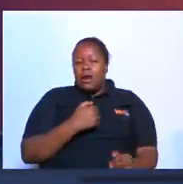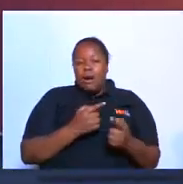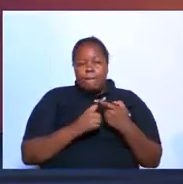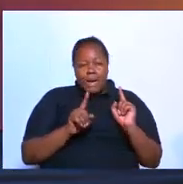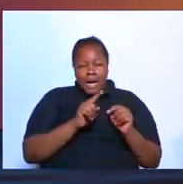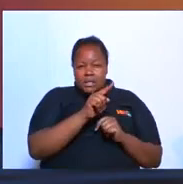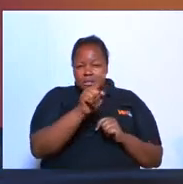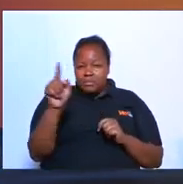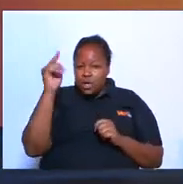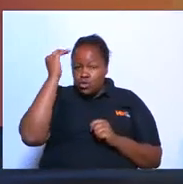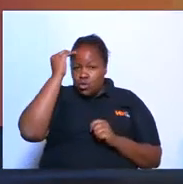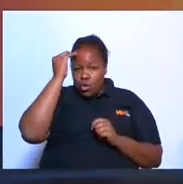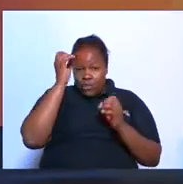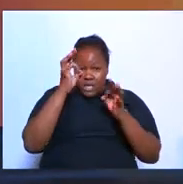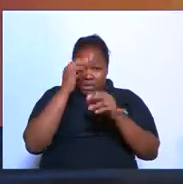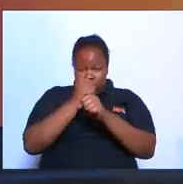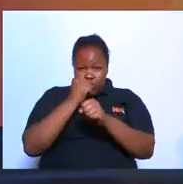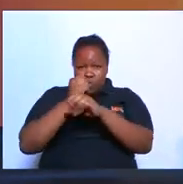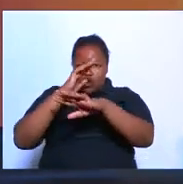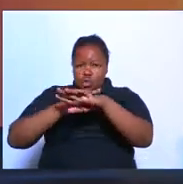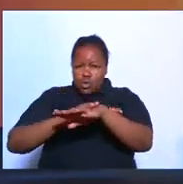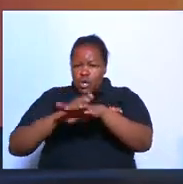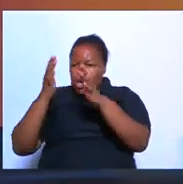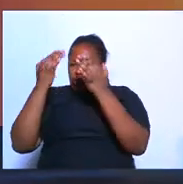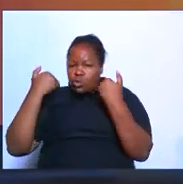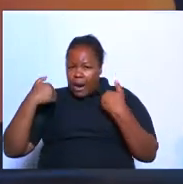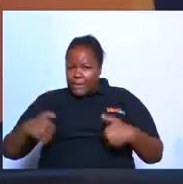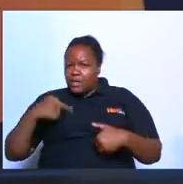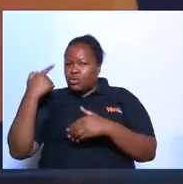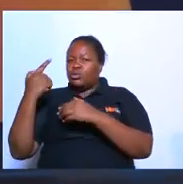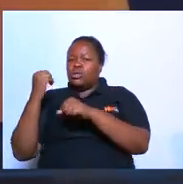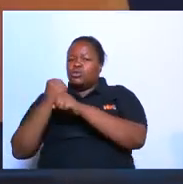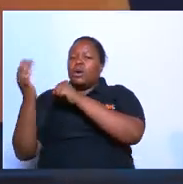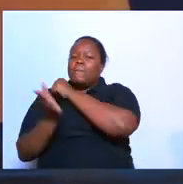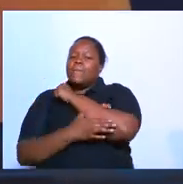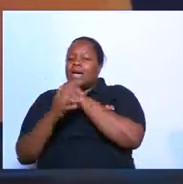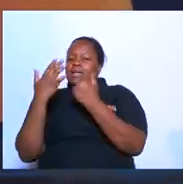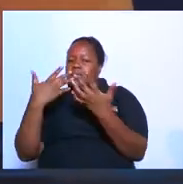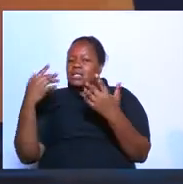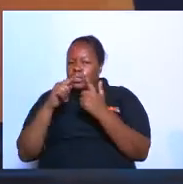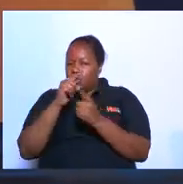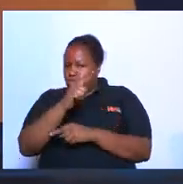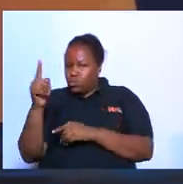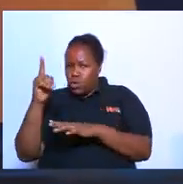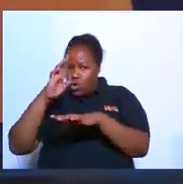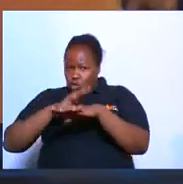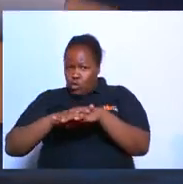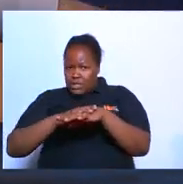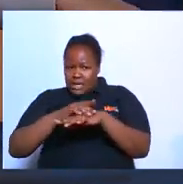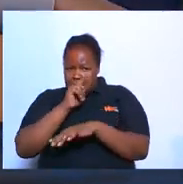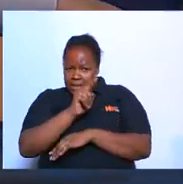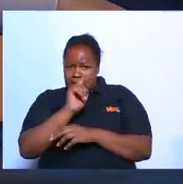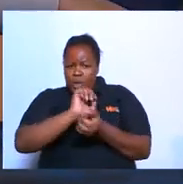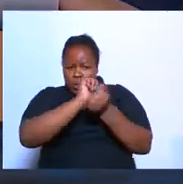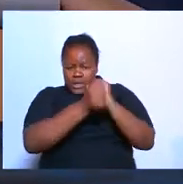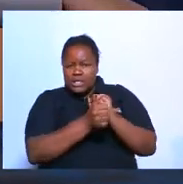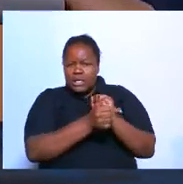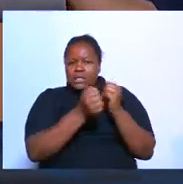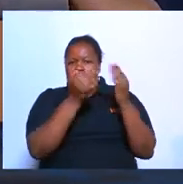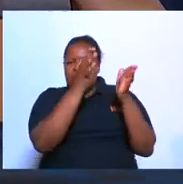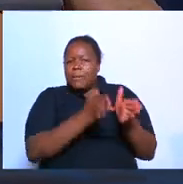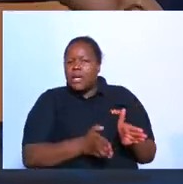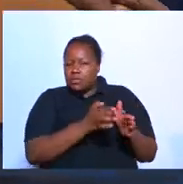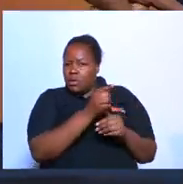did you know that if you do go to a person who is doing bad things to you that goodness will change the person